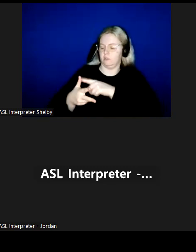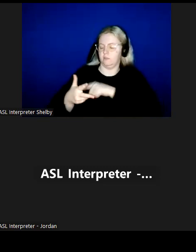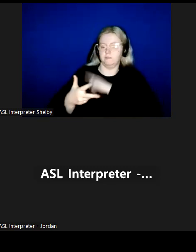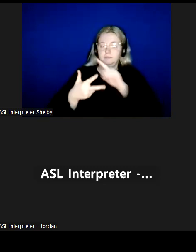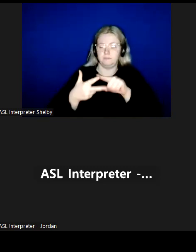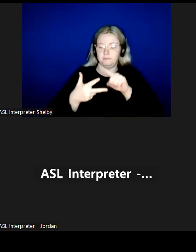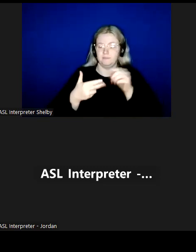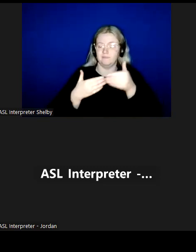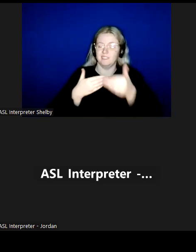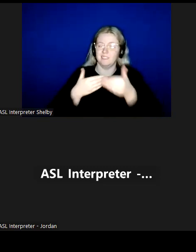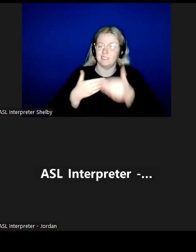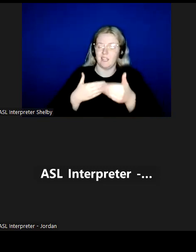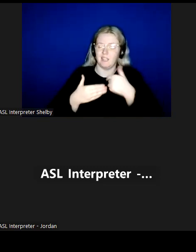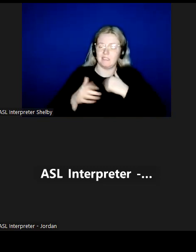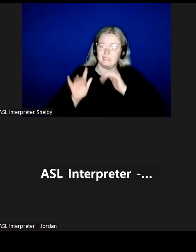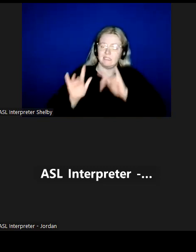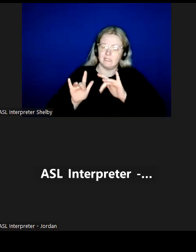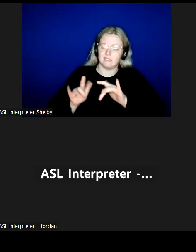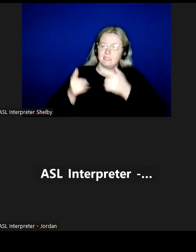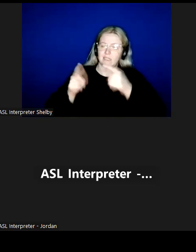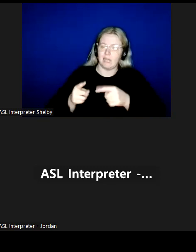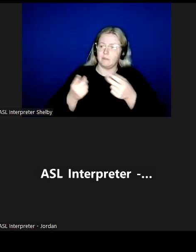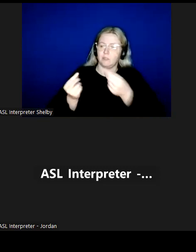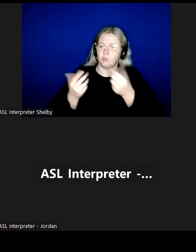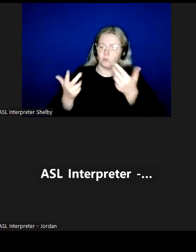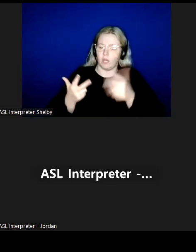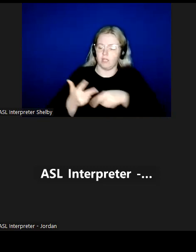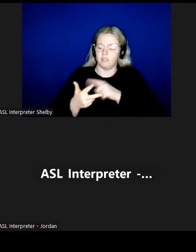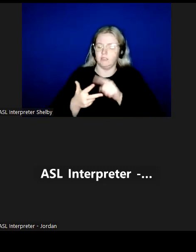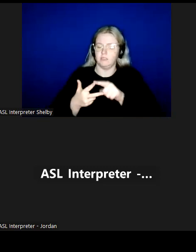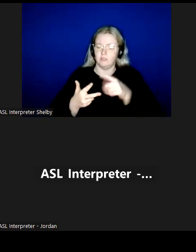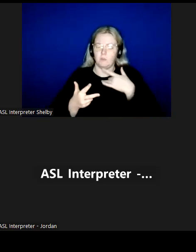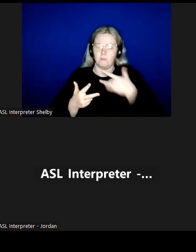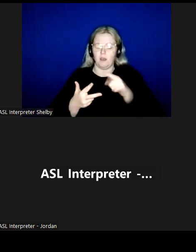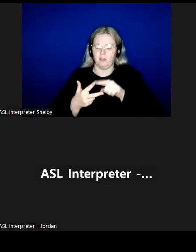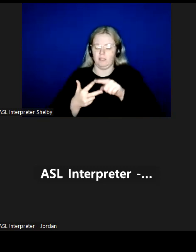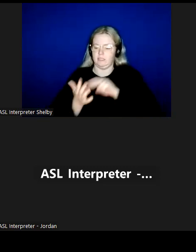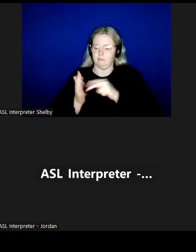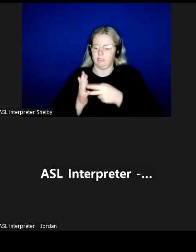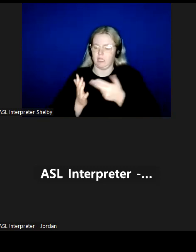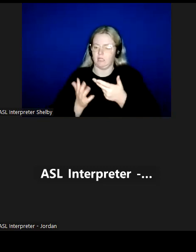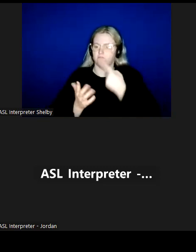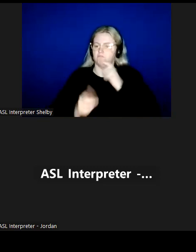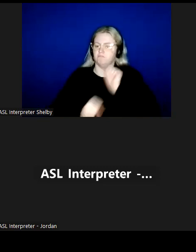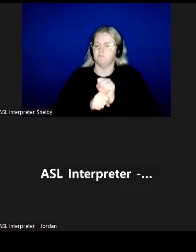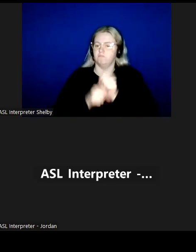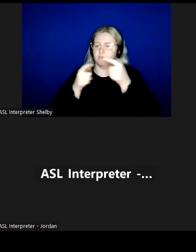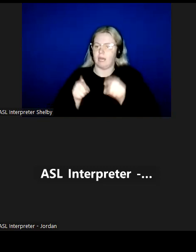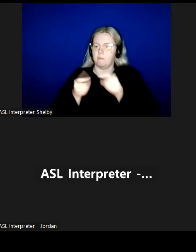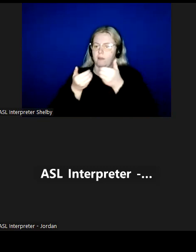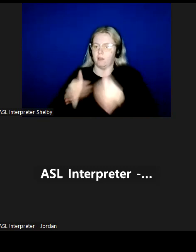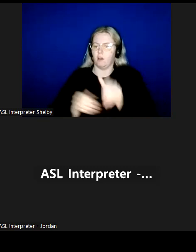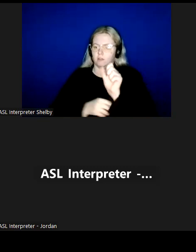period. And so bereavement is usually used to refer to the fact of the loss, and